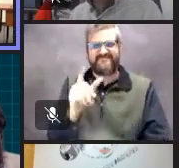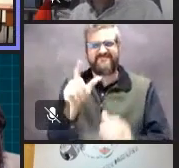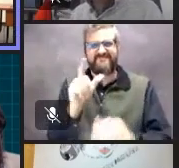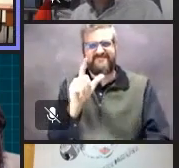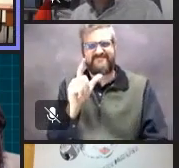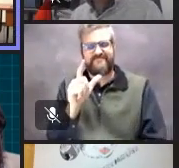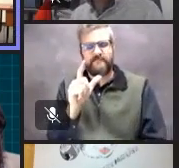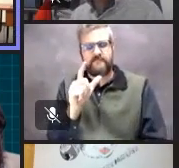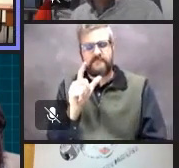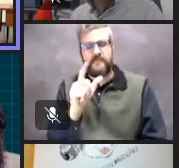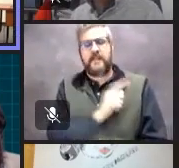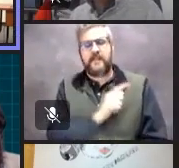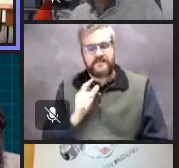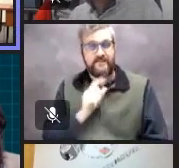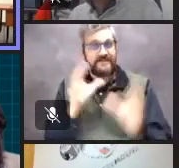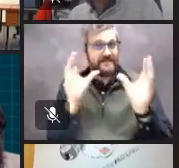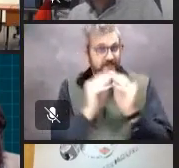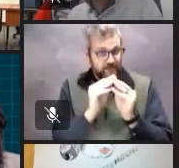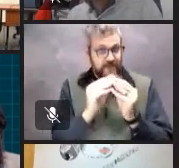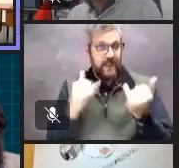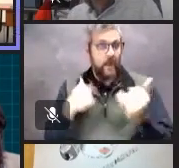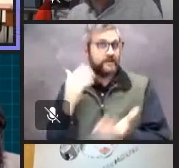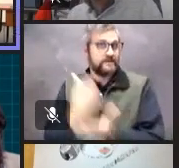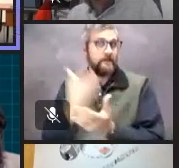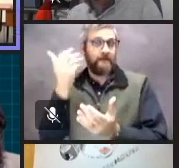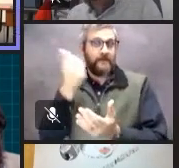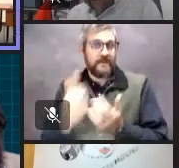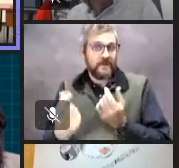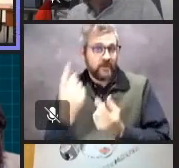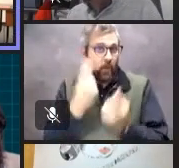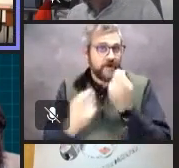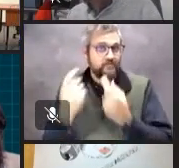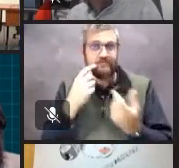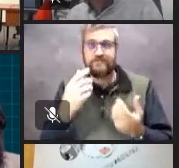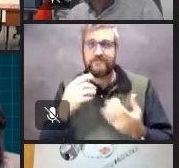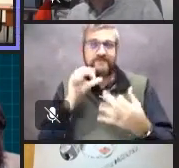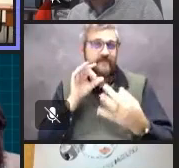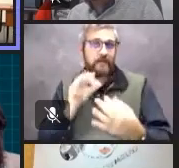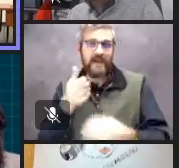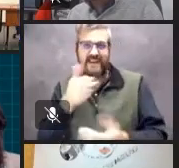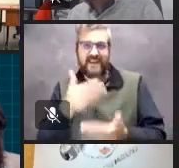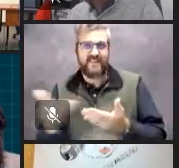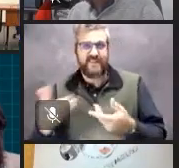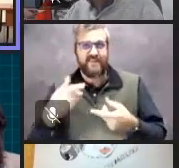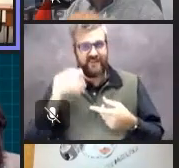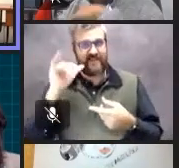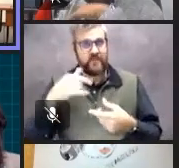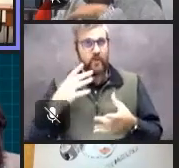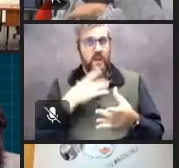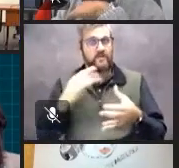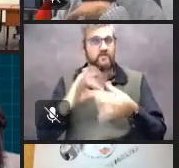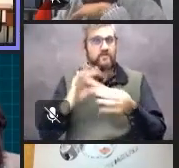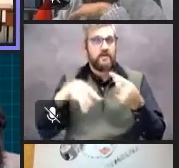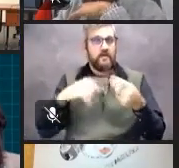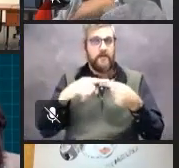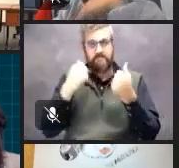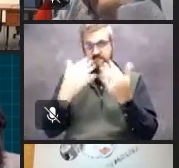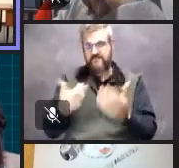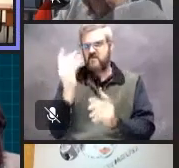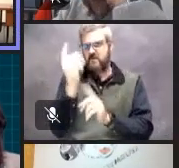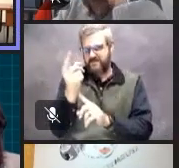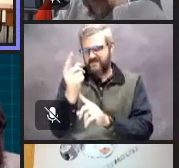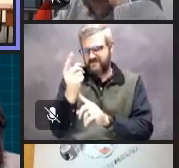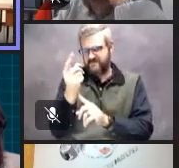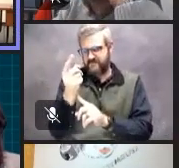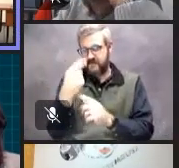session and where we are. I'll stop here and see if there are any questions or feedback or anything that you'd like to talk about just for a few minutes. So I